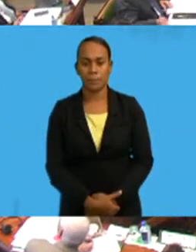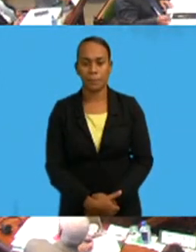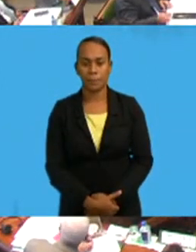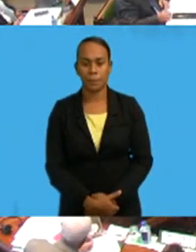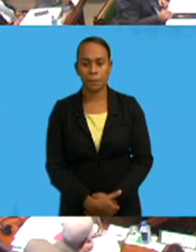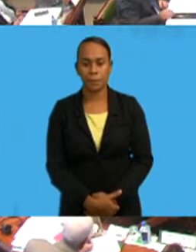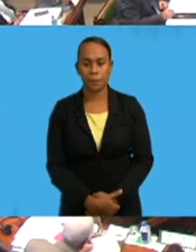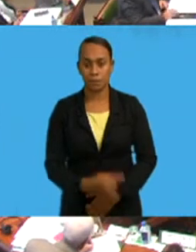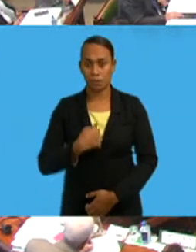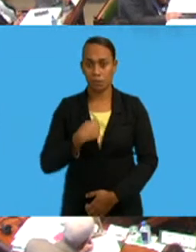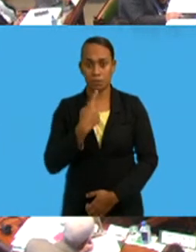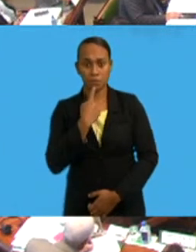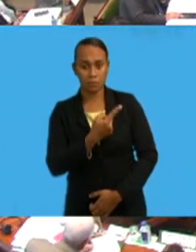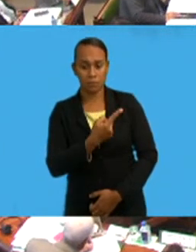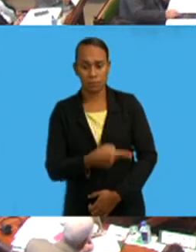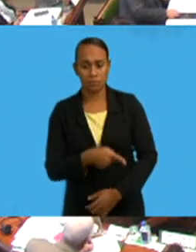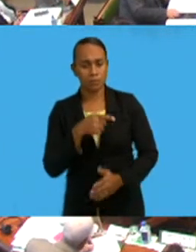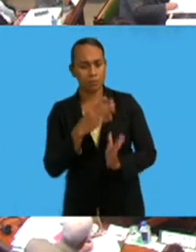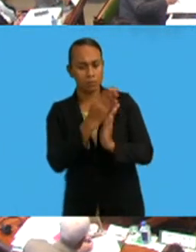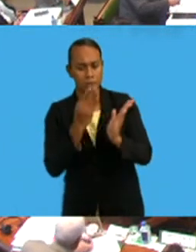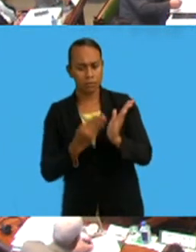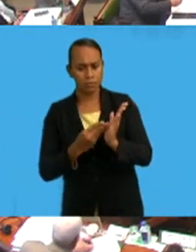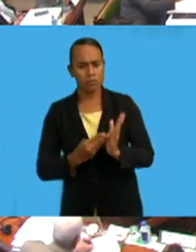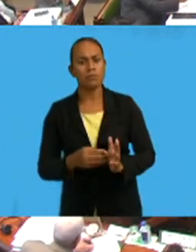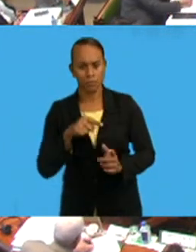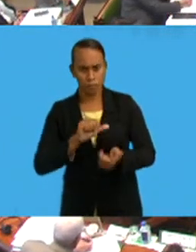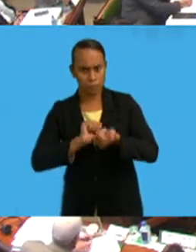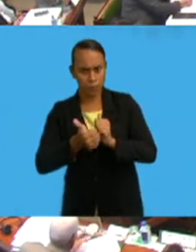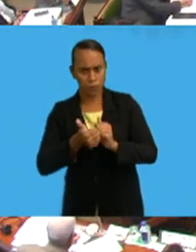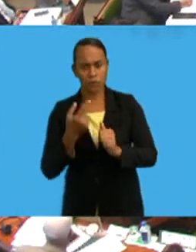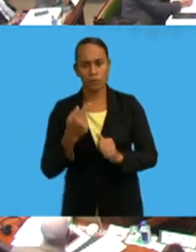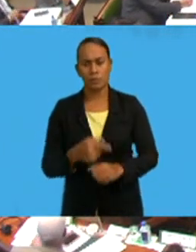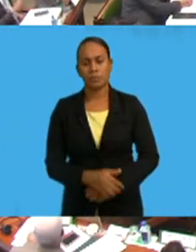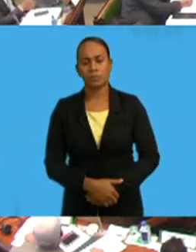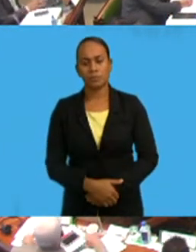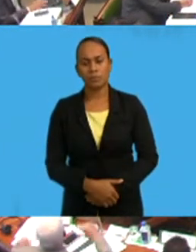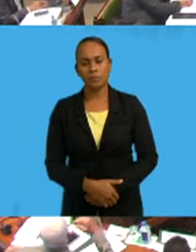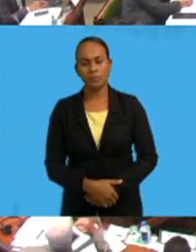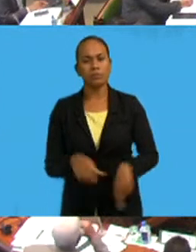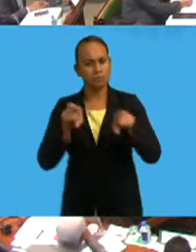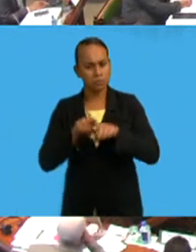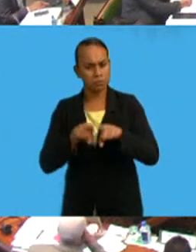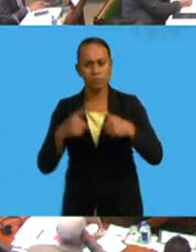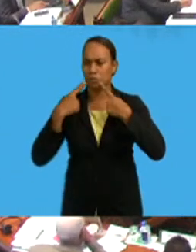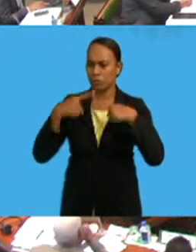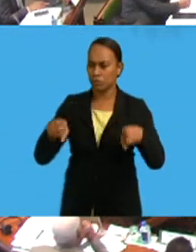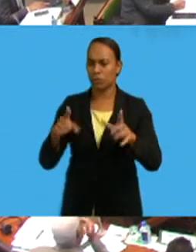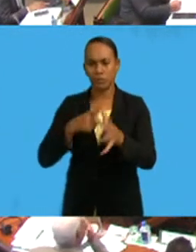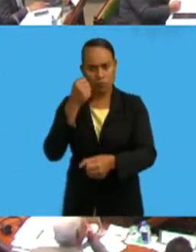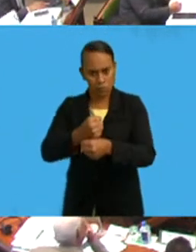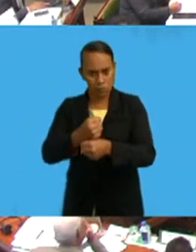commend this budget as pro-youth and pro-sports development, as announced by the Honourable Attorney General and Minister for